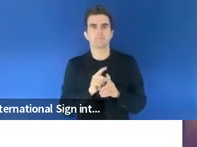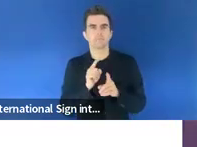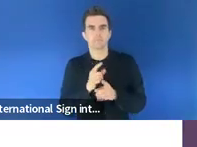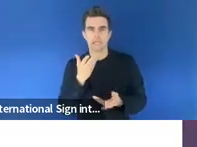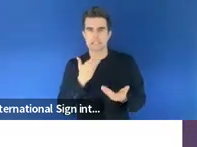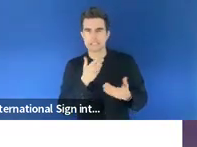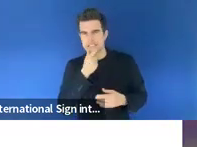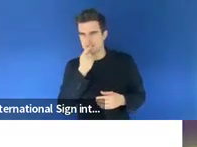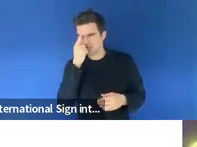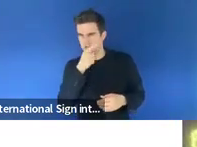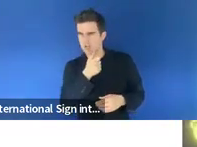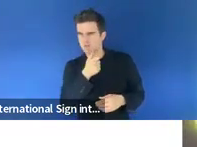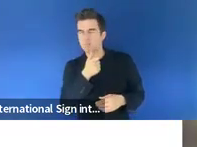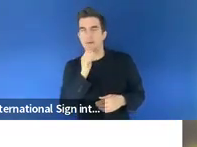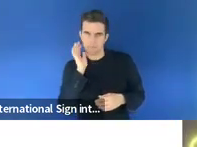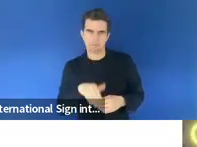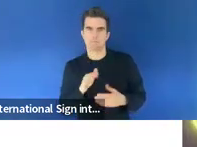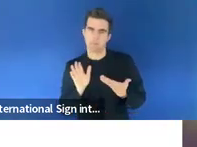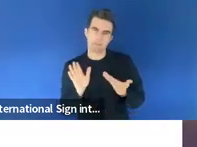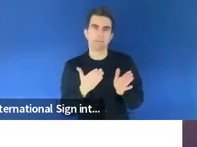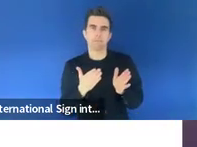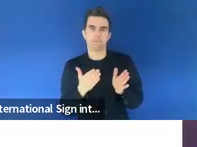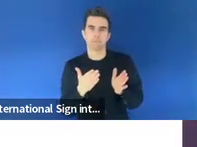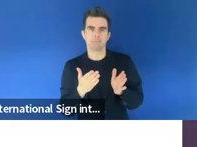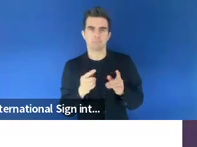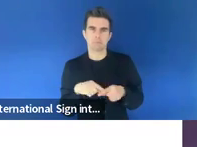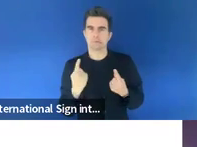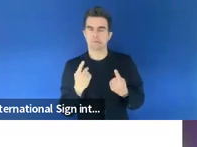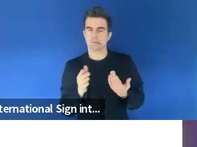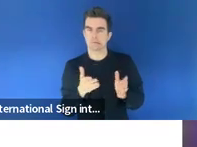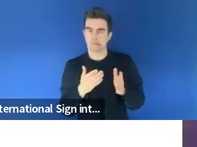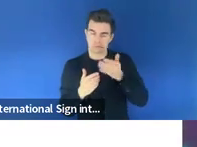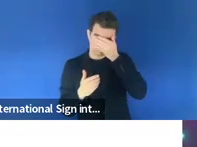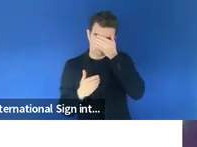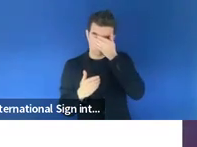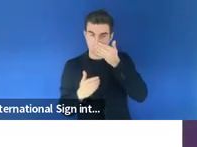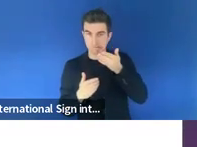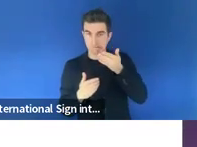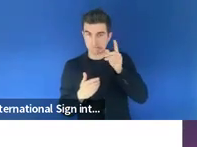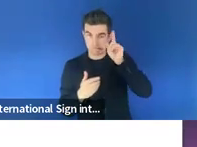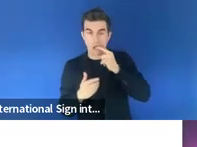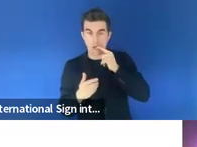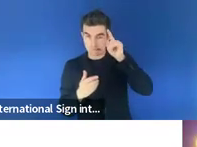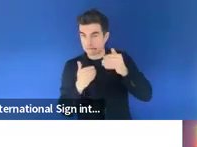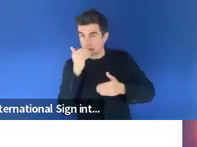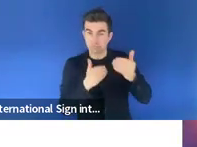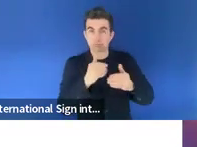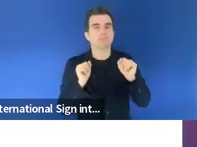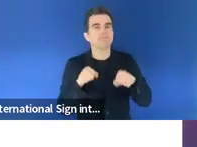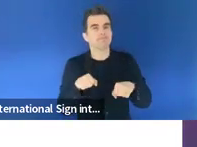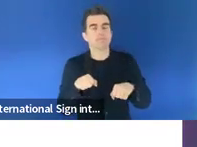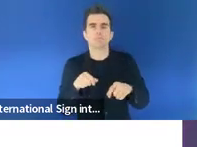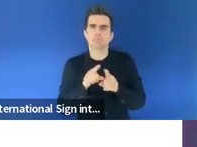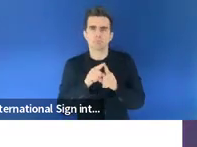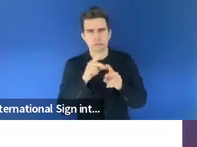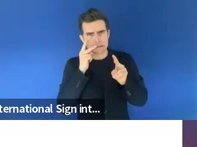say, oh, this is going to make it or break it. What you want to do is make a calculated risk, but treat it as an experiment. So when you're taking that